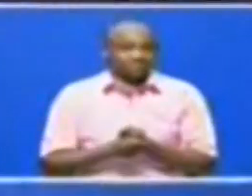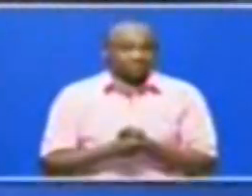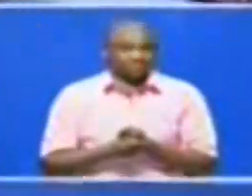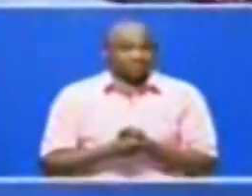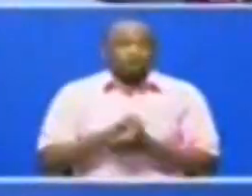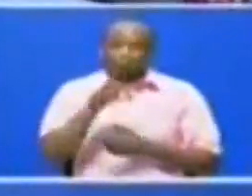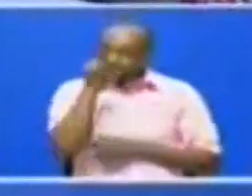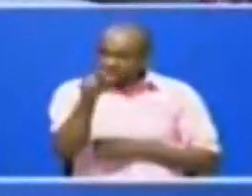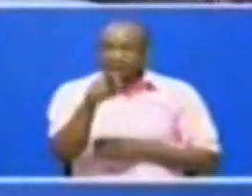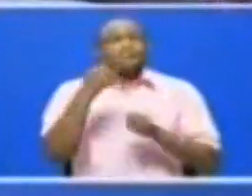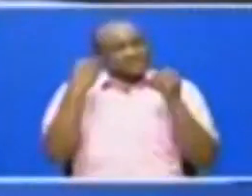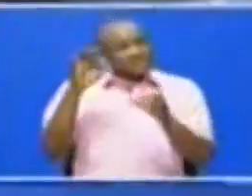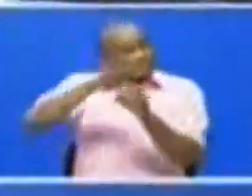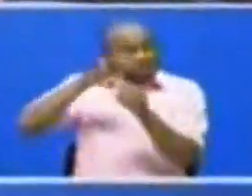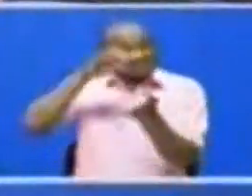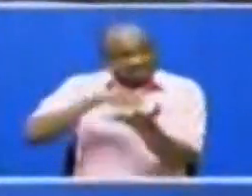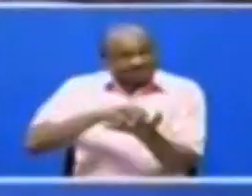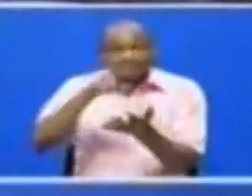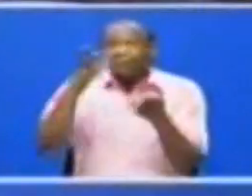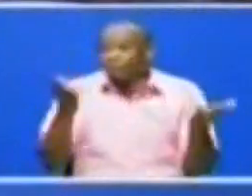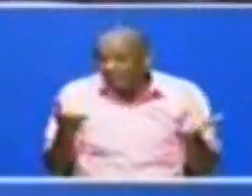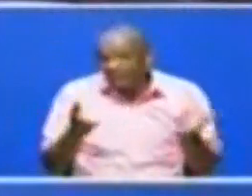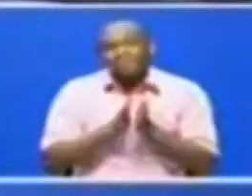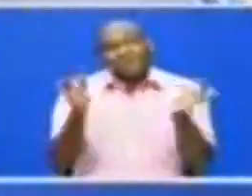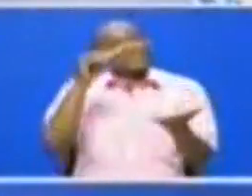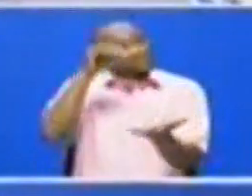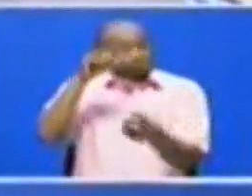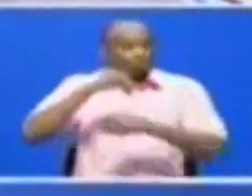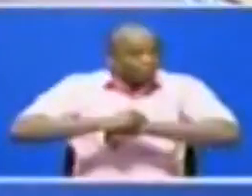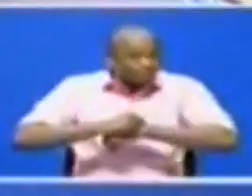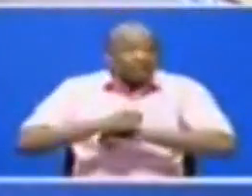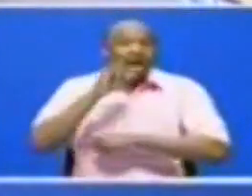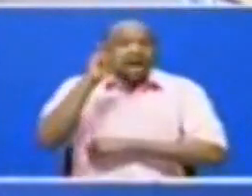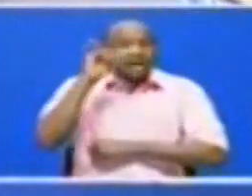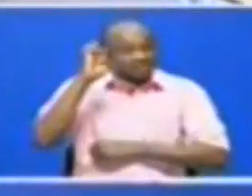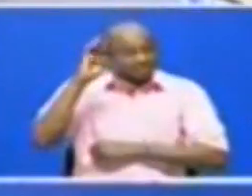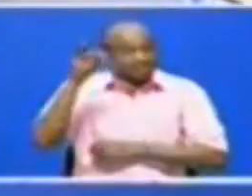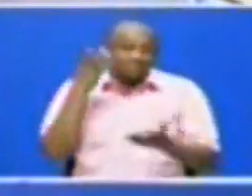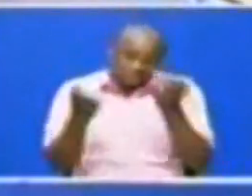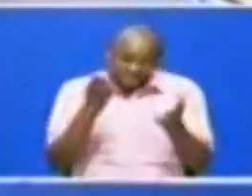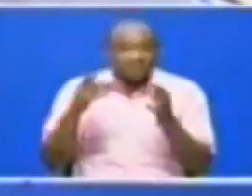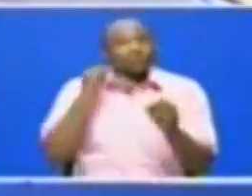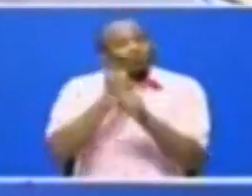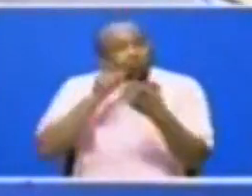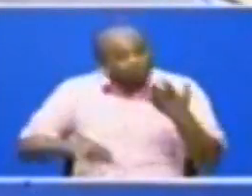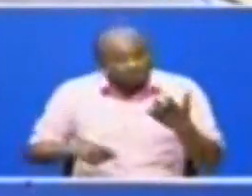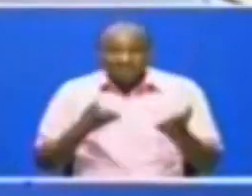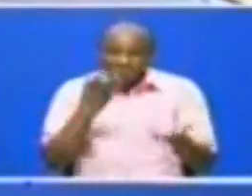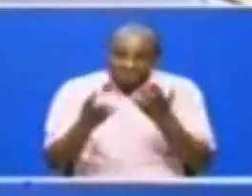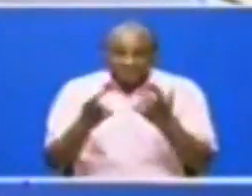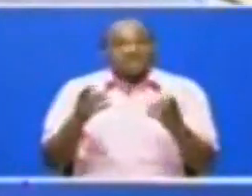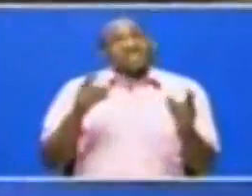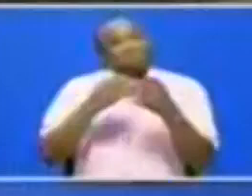Given that most polling stations are situated in public schools, IEBC could be forced to hold the elections